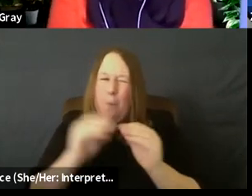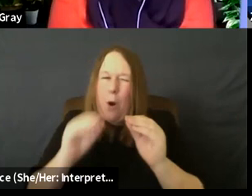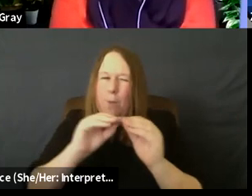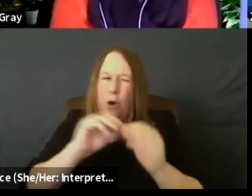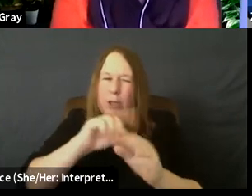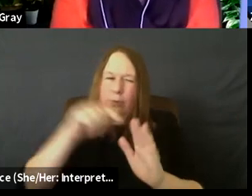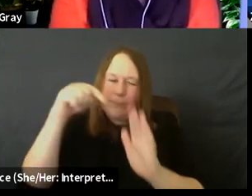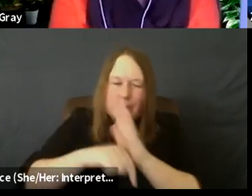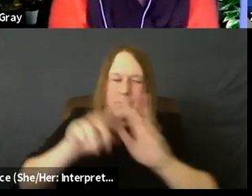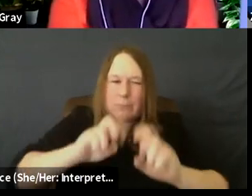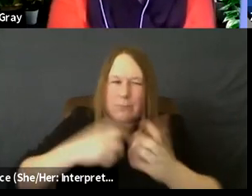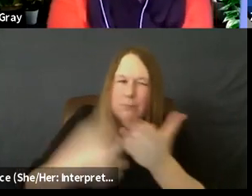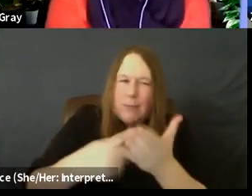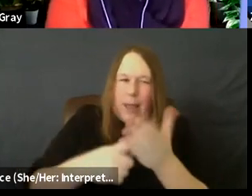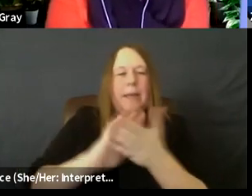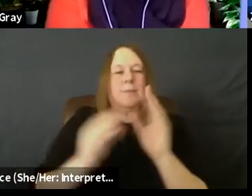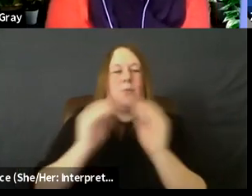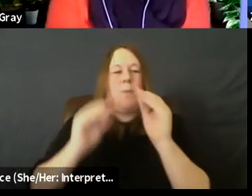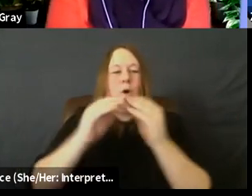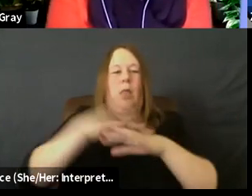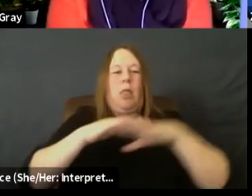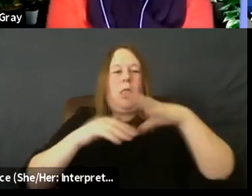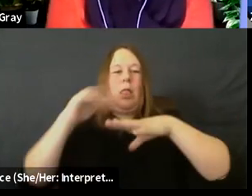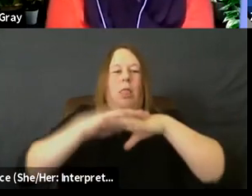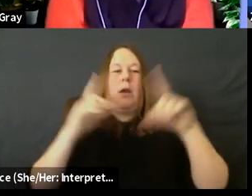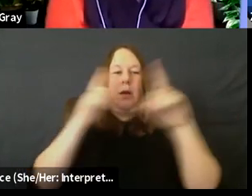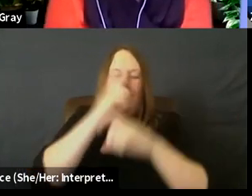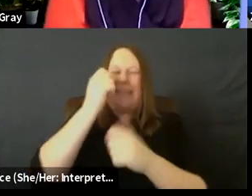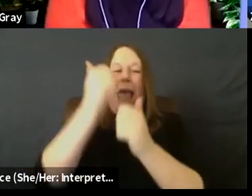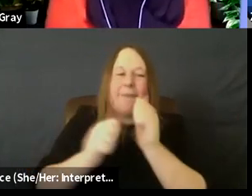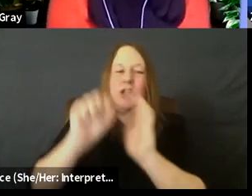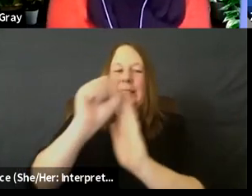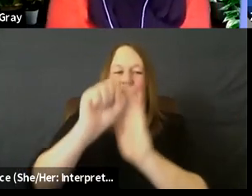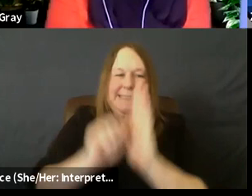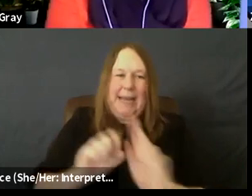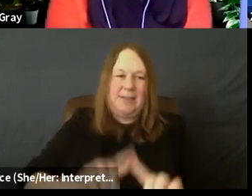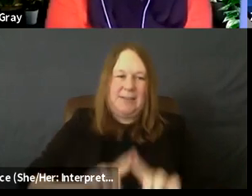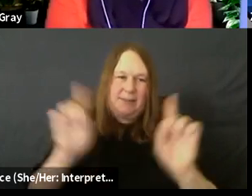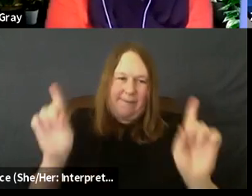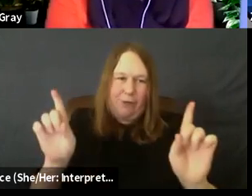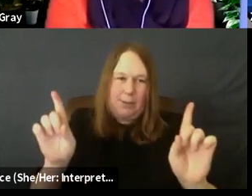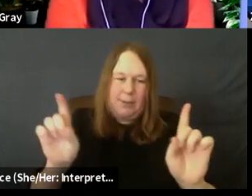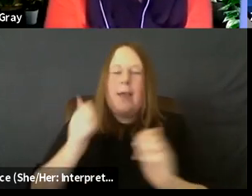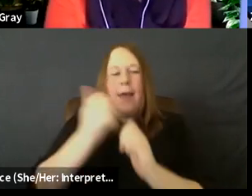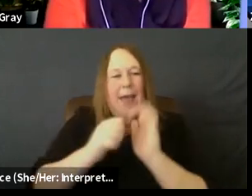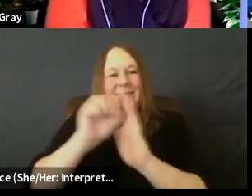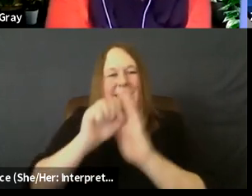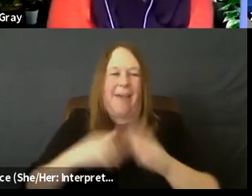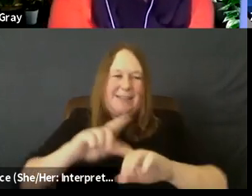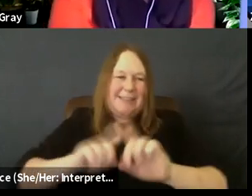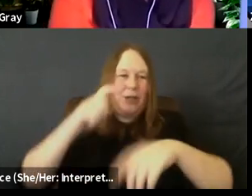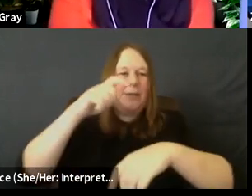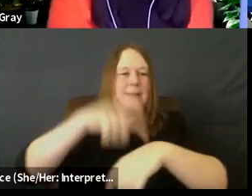into the conversation, it gets more complex because every state is different. Every state has different deadlines in terms